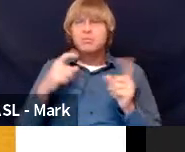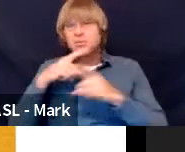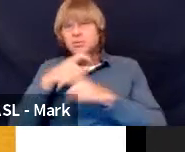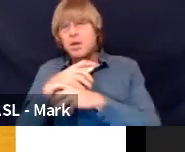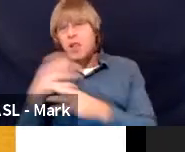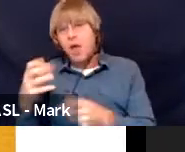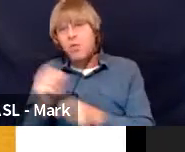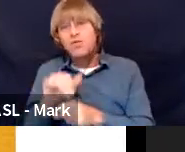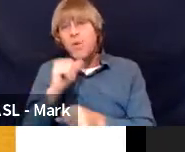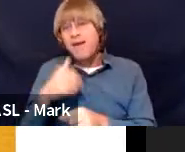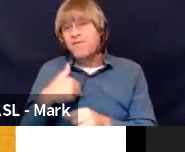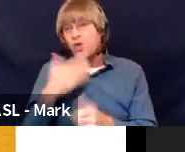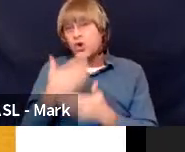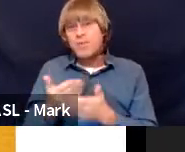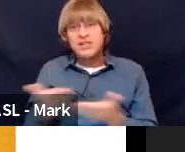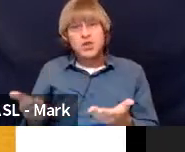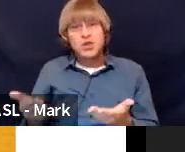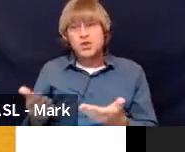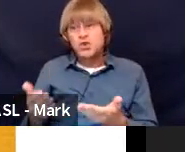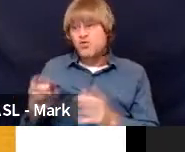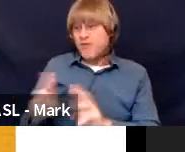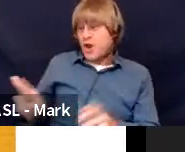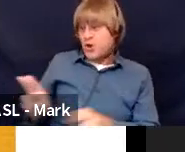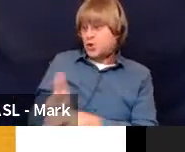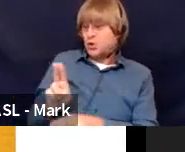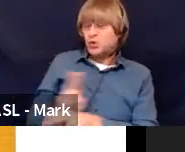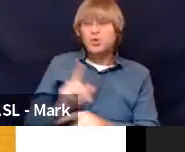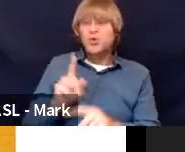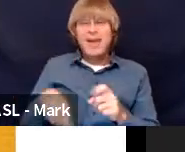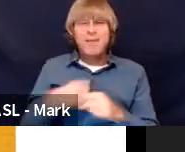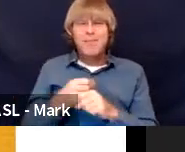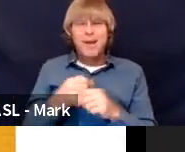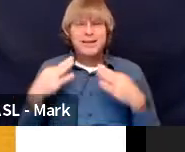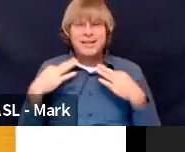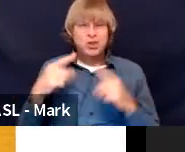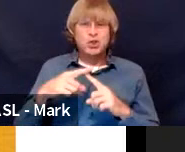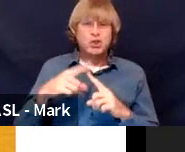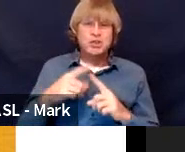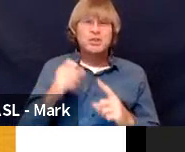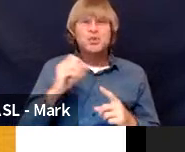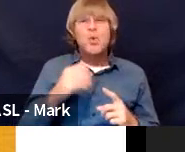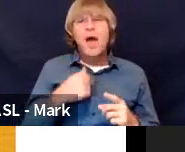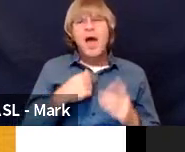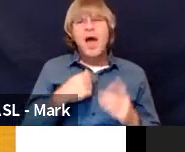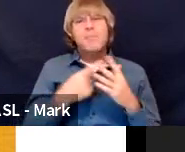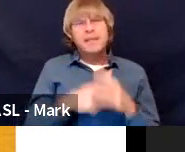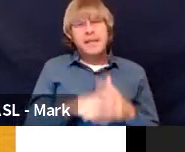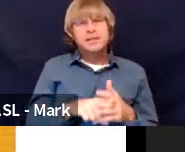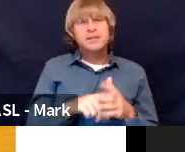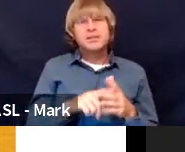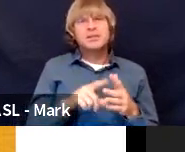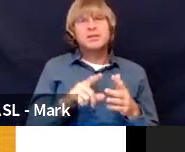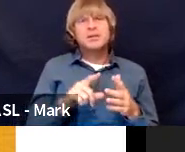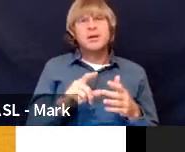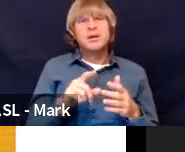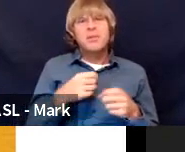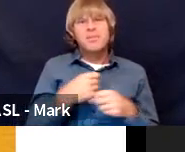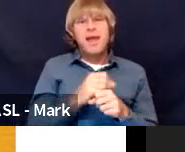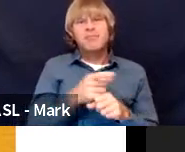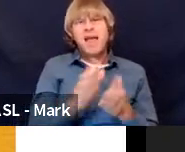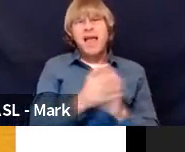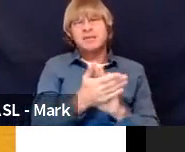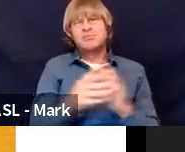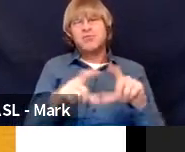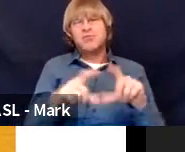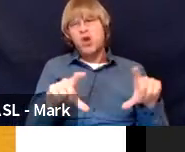have the materials readily available to you, you cannot make t-shirts. So I began making them as